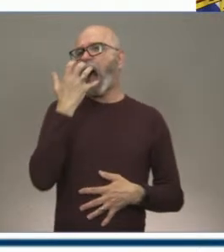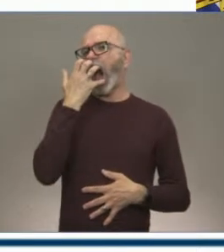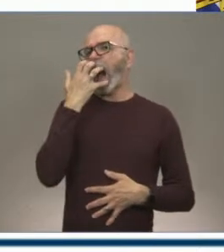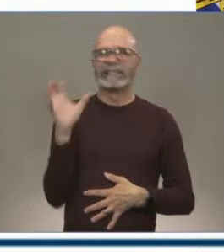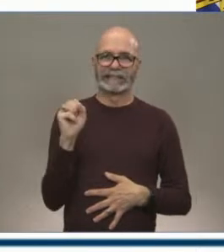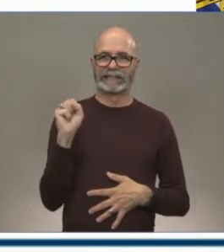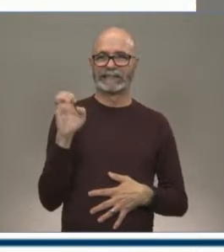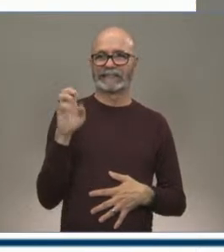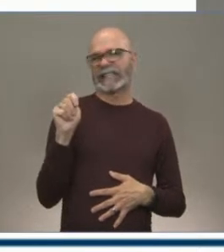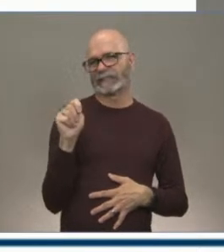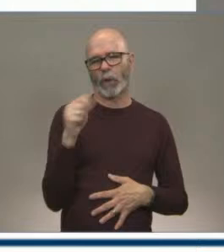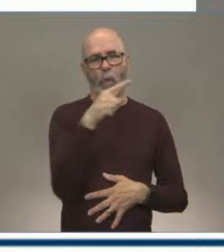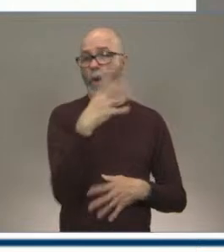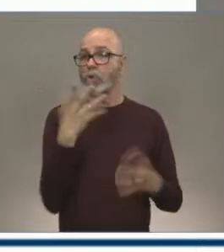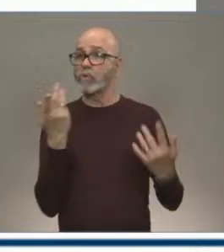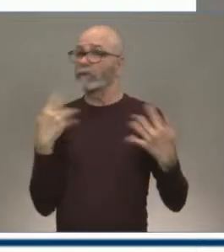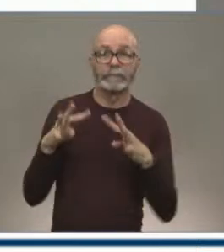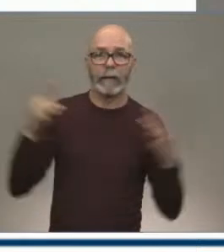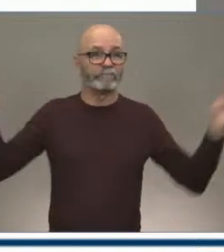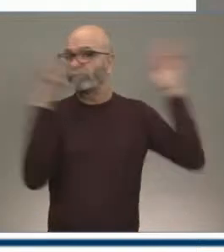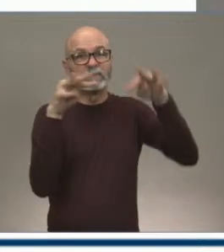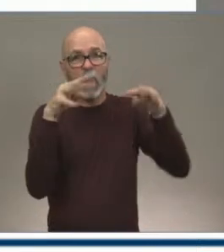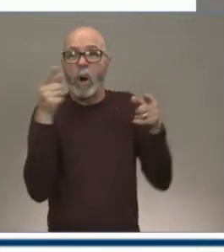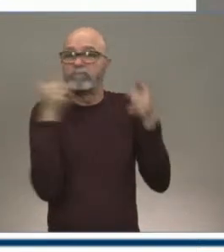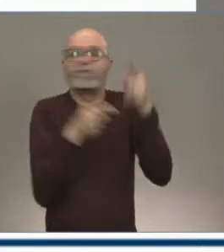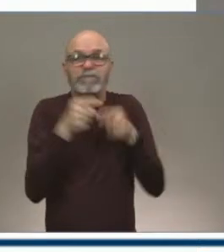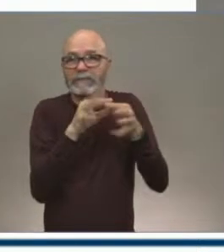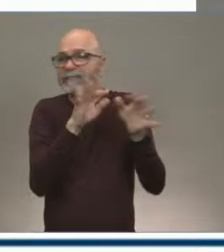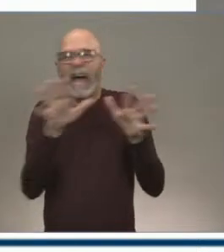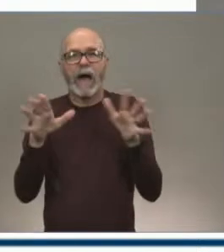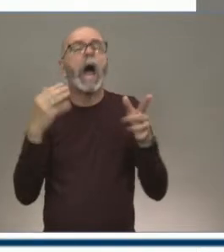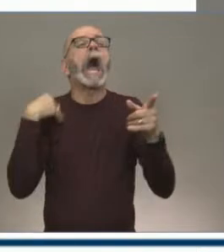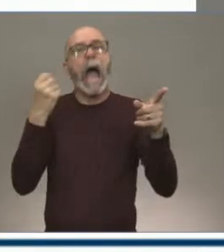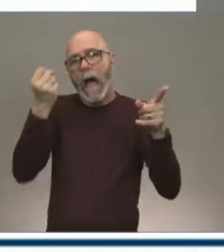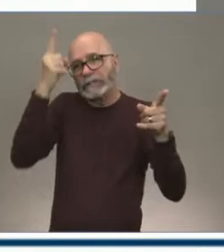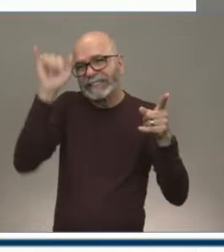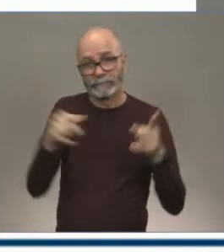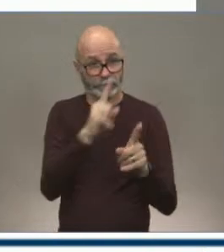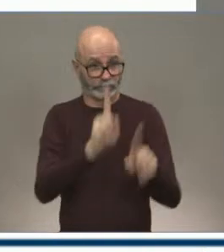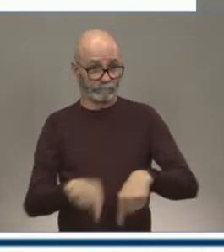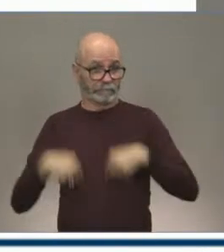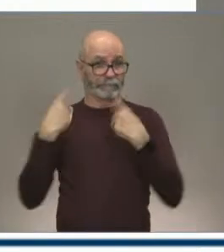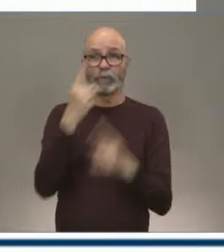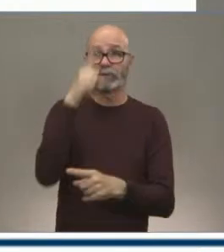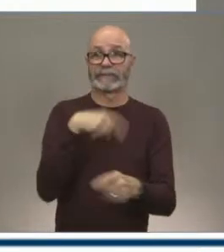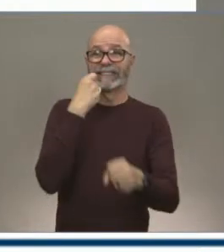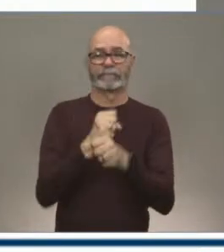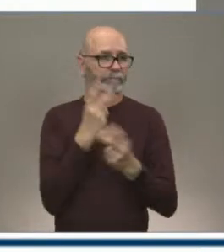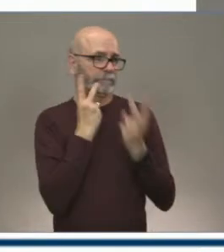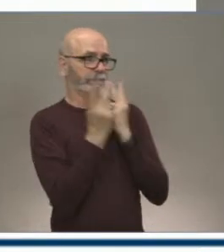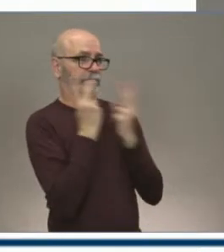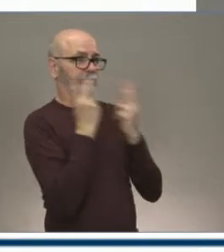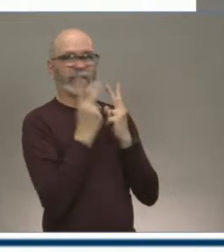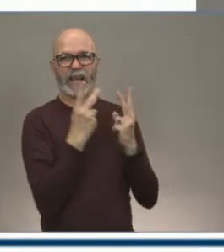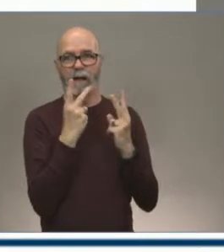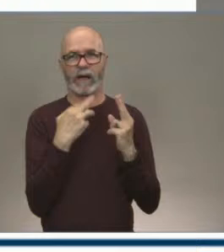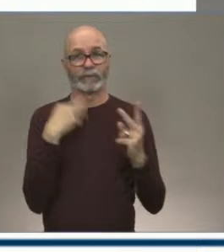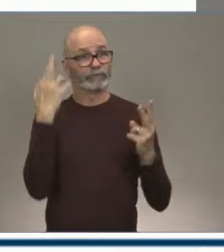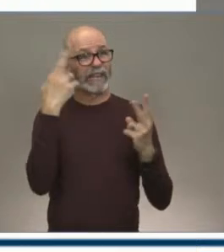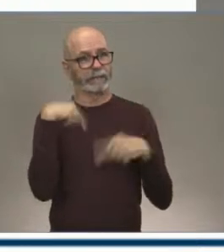a lot in the last year. And I can understand why the Premier's tired after 7 years. But what I've seen is somebody